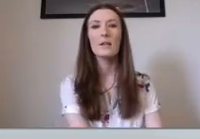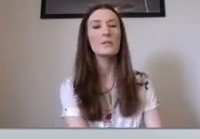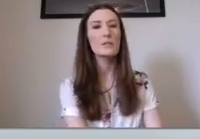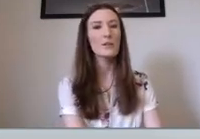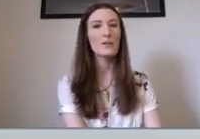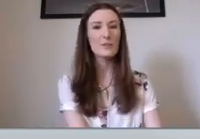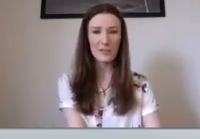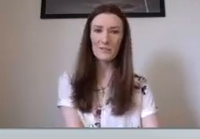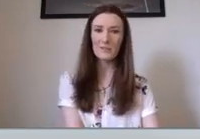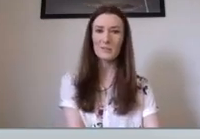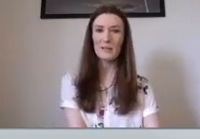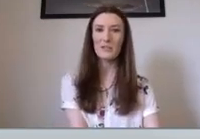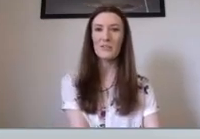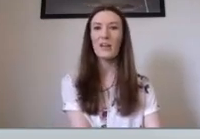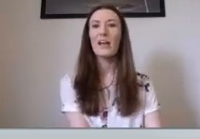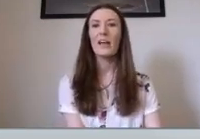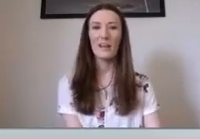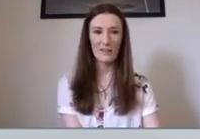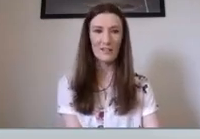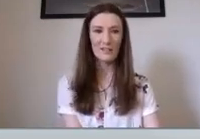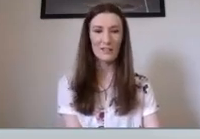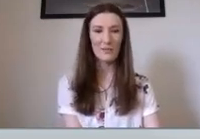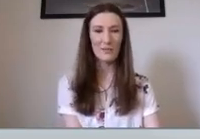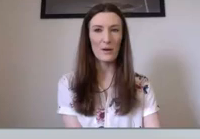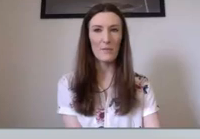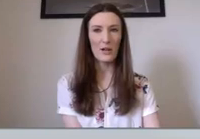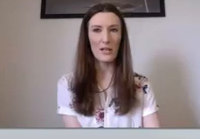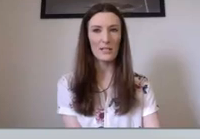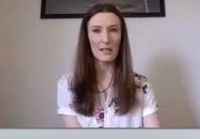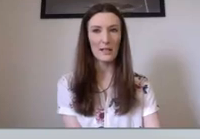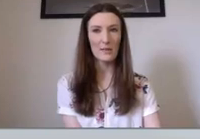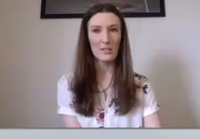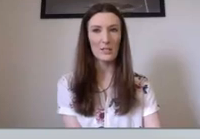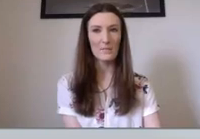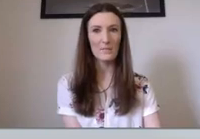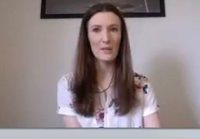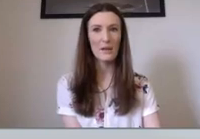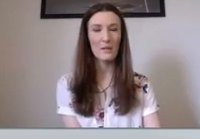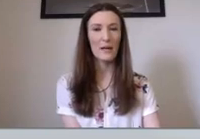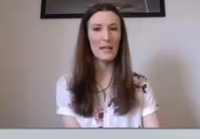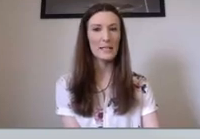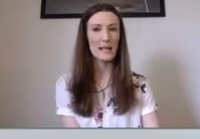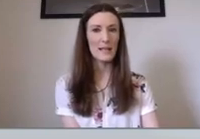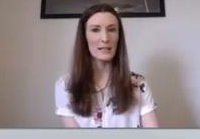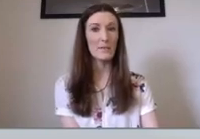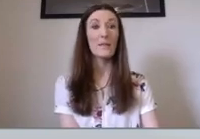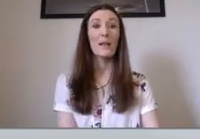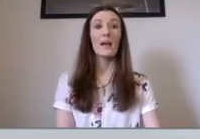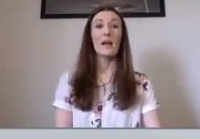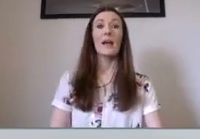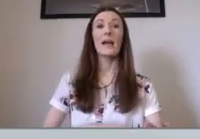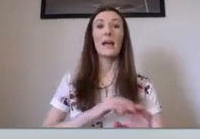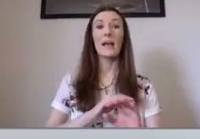American Sign Language, Cultural Language Notes, page 3, Introduction to American Sign Language. What is ASL?